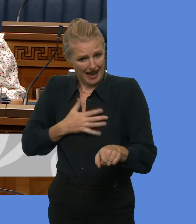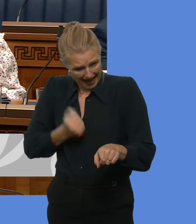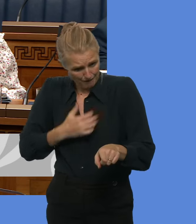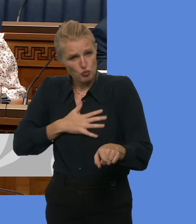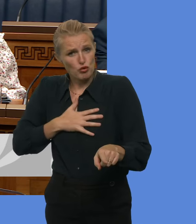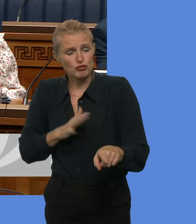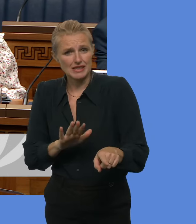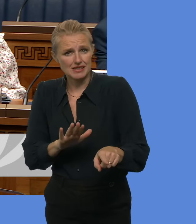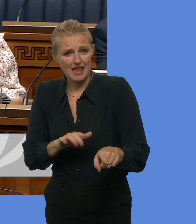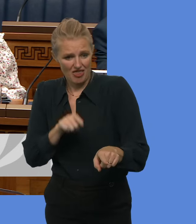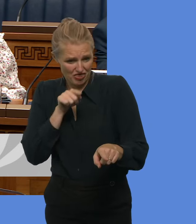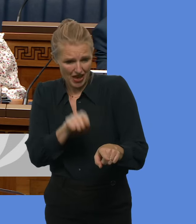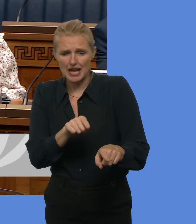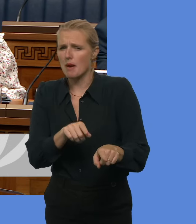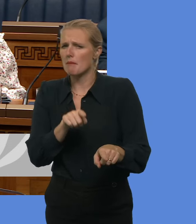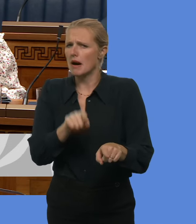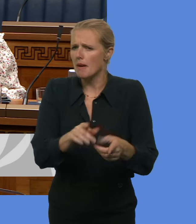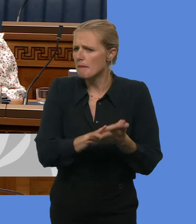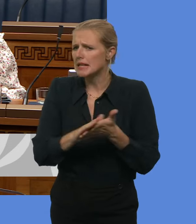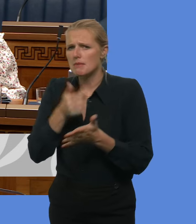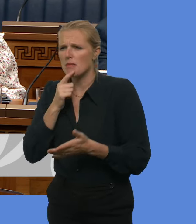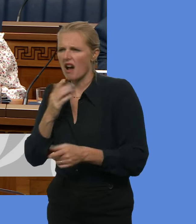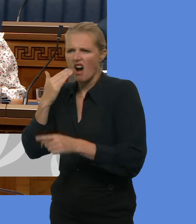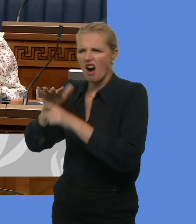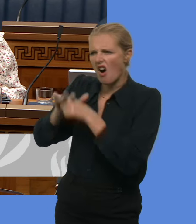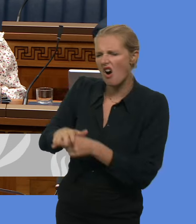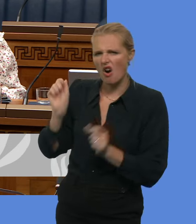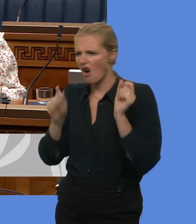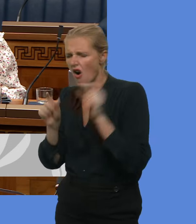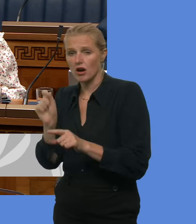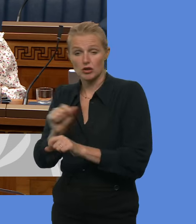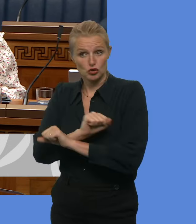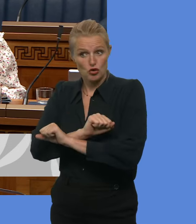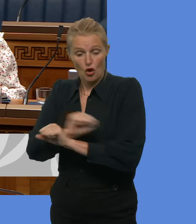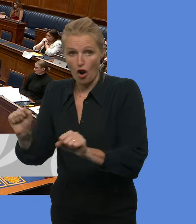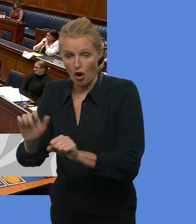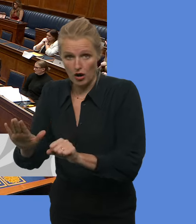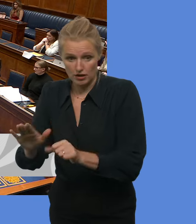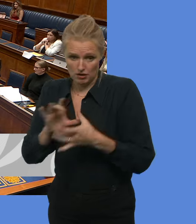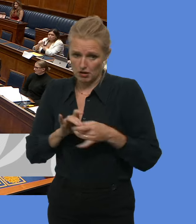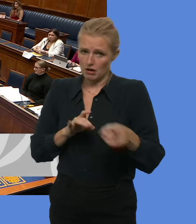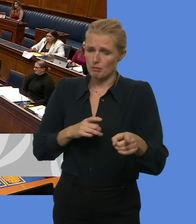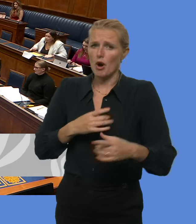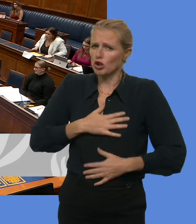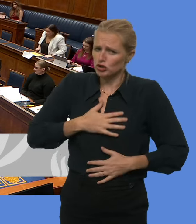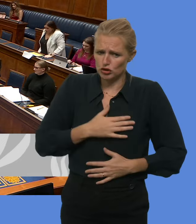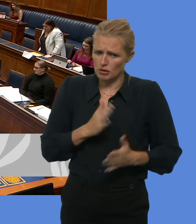justification for any violence, racism, hate or disorder. I cannot be clearer on that.